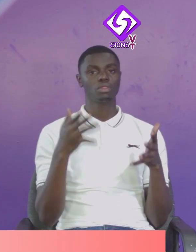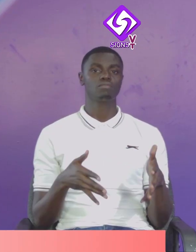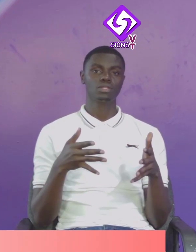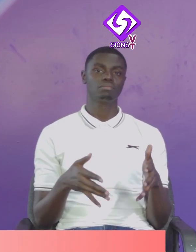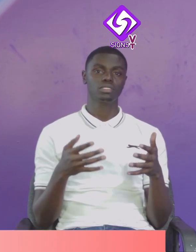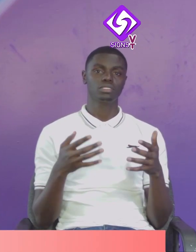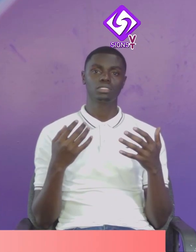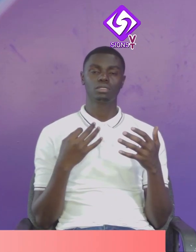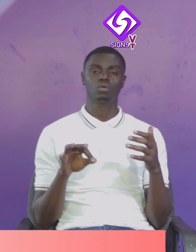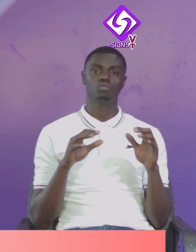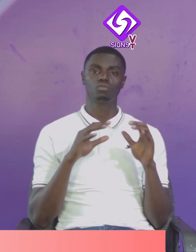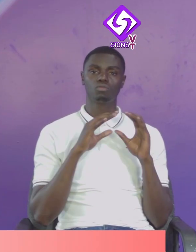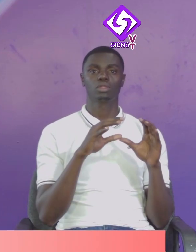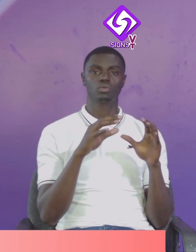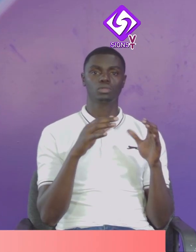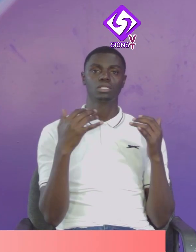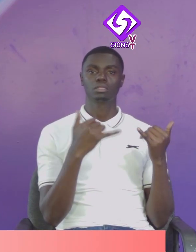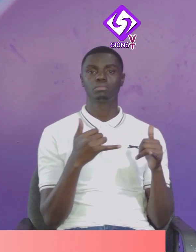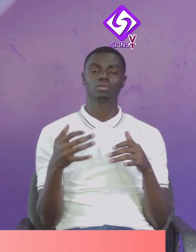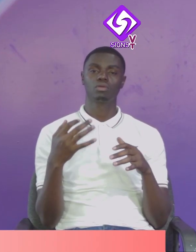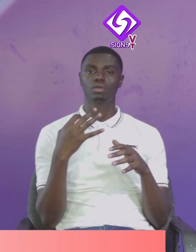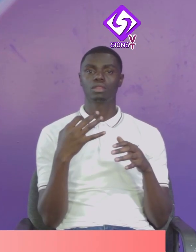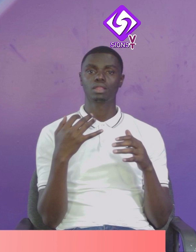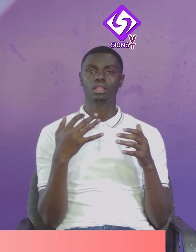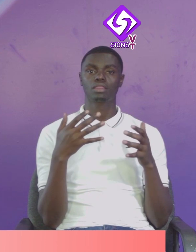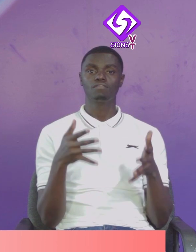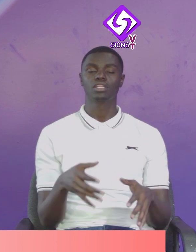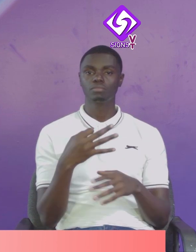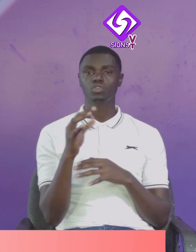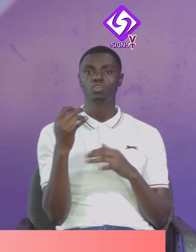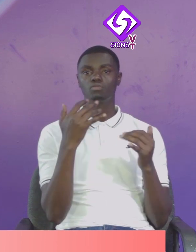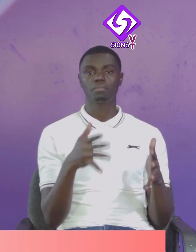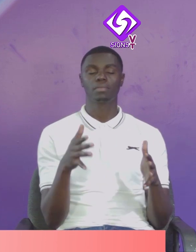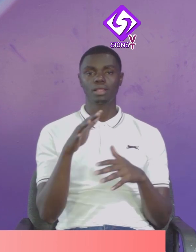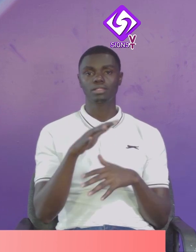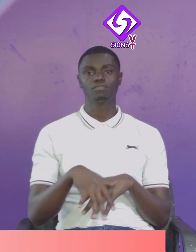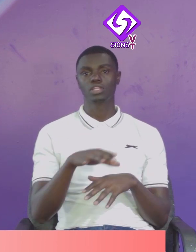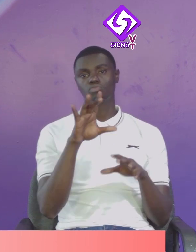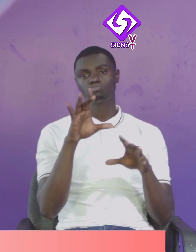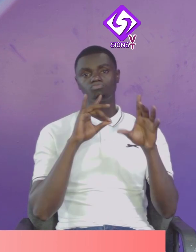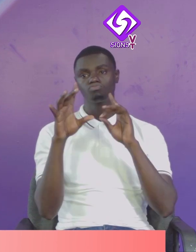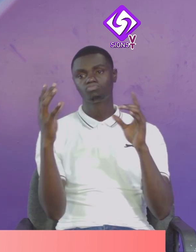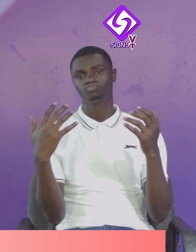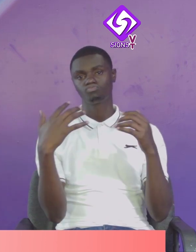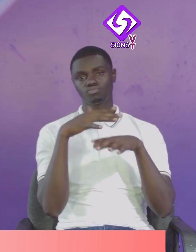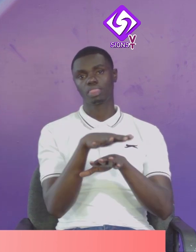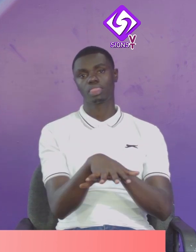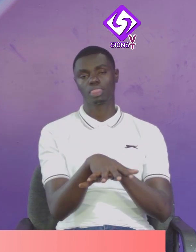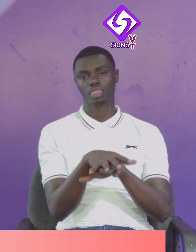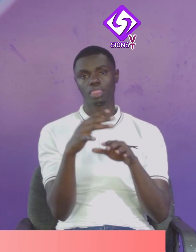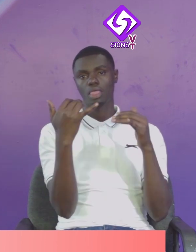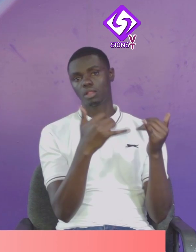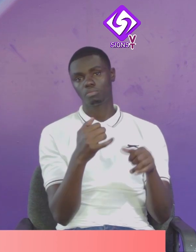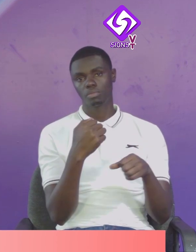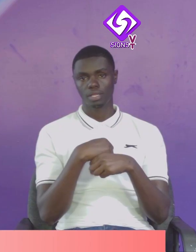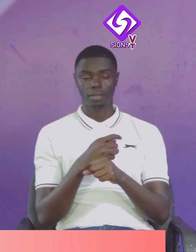the club and the availability of human resources, that is the players available, Yes. to tune them to his own style of play, to make sure